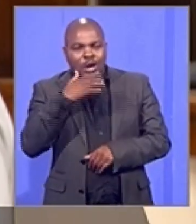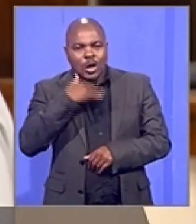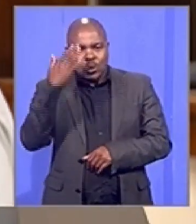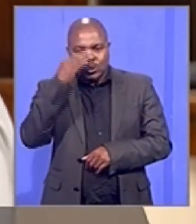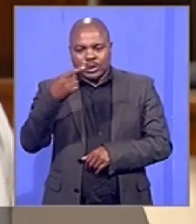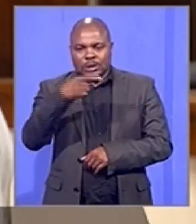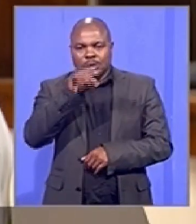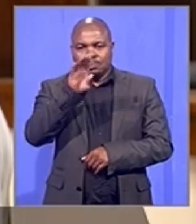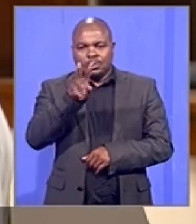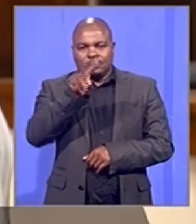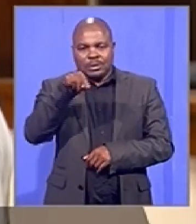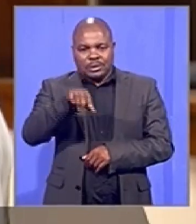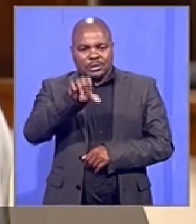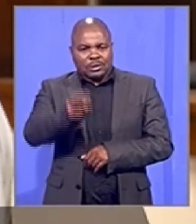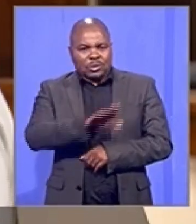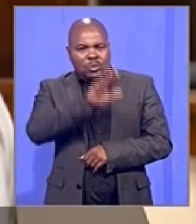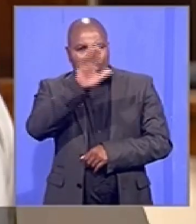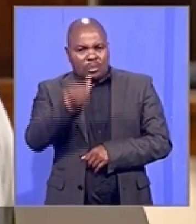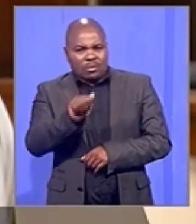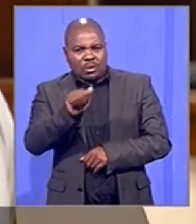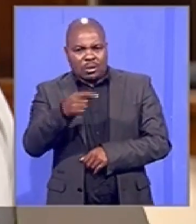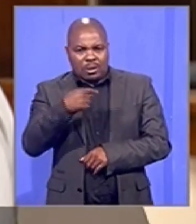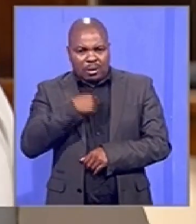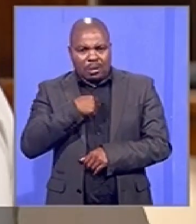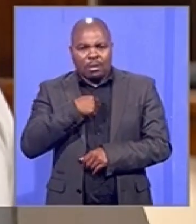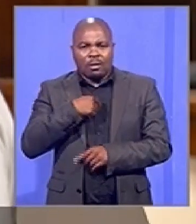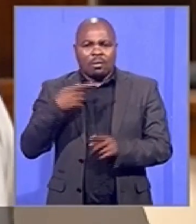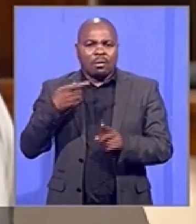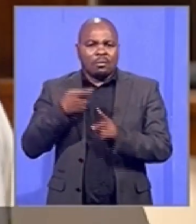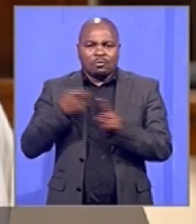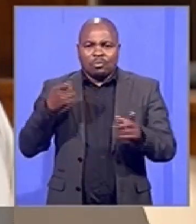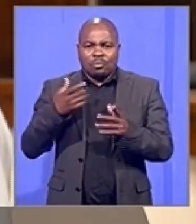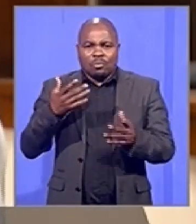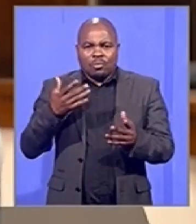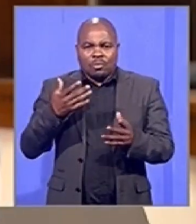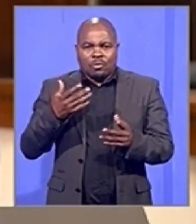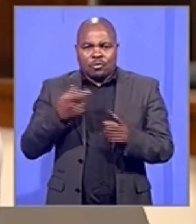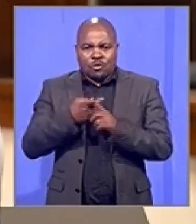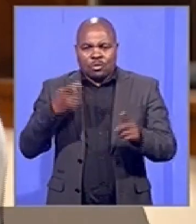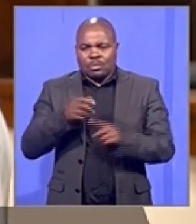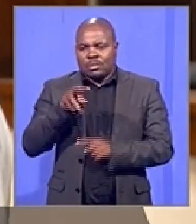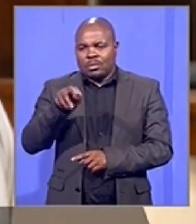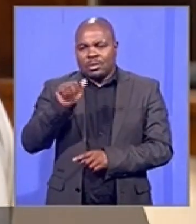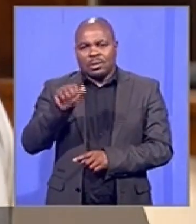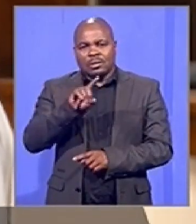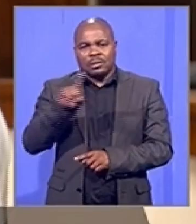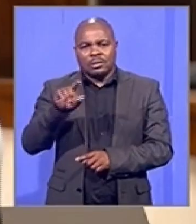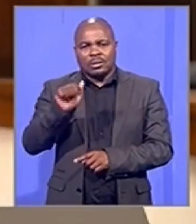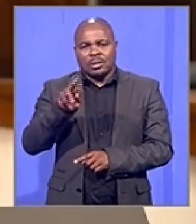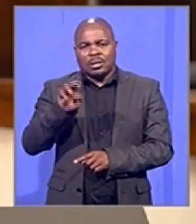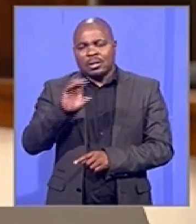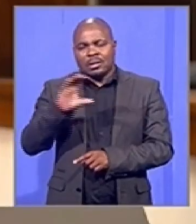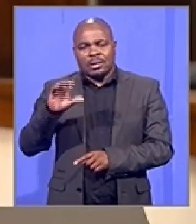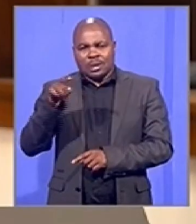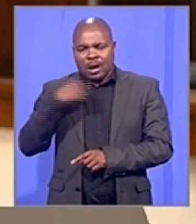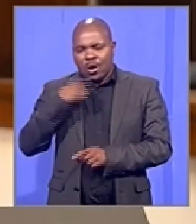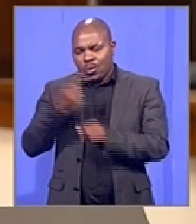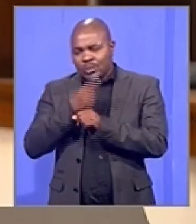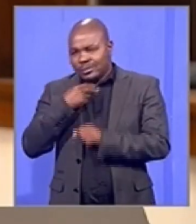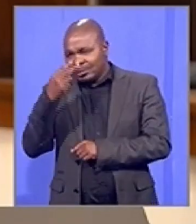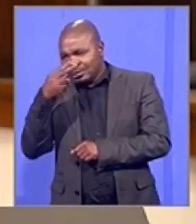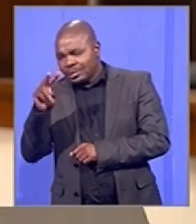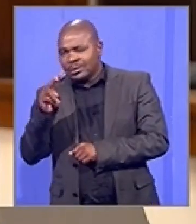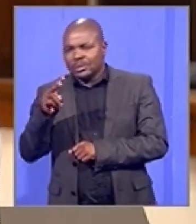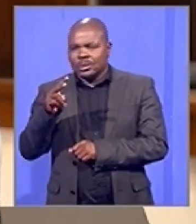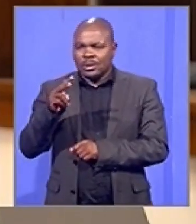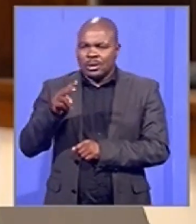violence in the country and stuff. Like I come from Nazareth. Like I always see people beating up their girlfriends, their wives